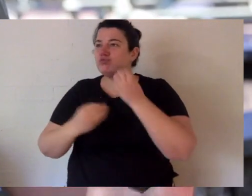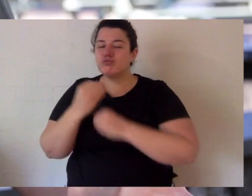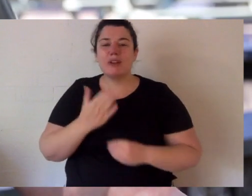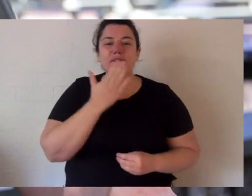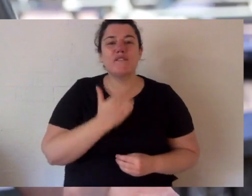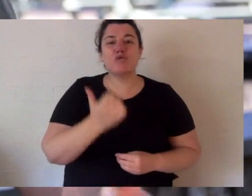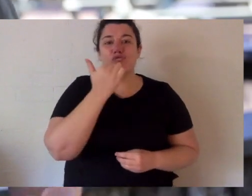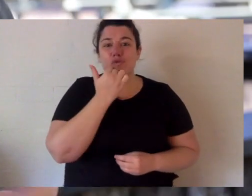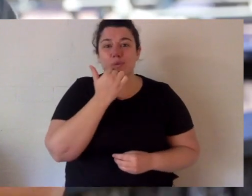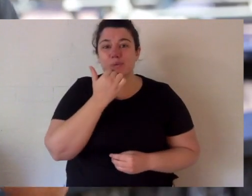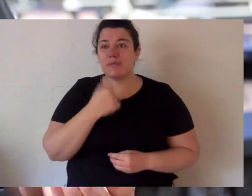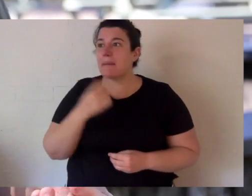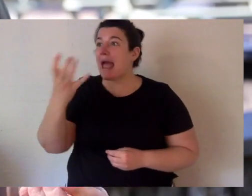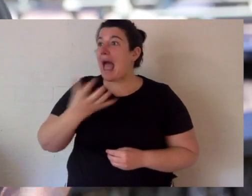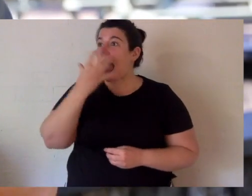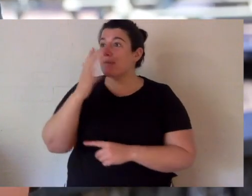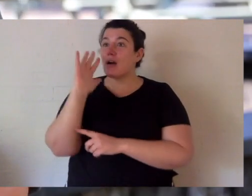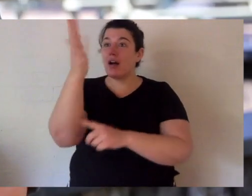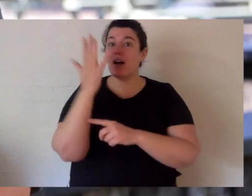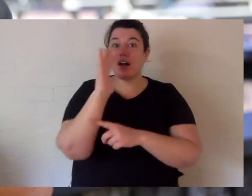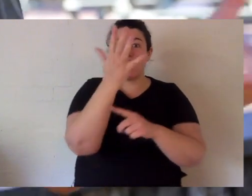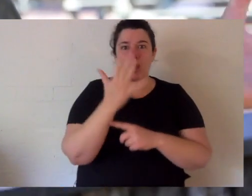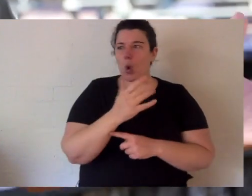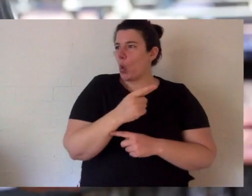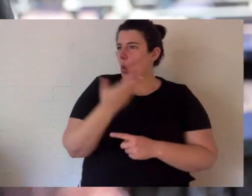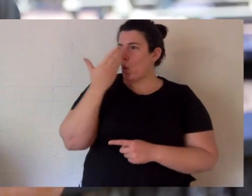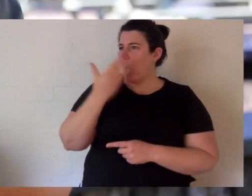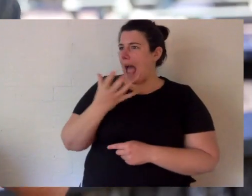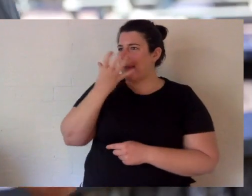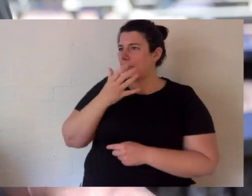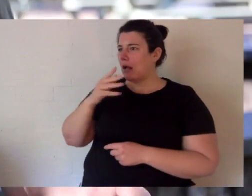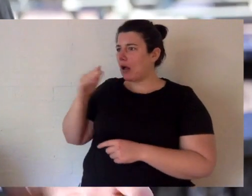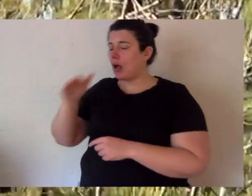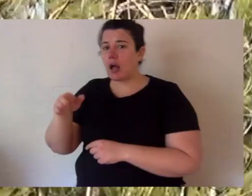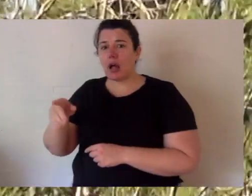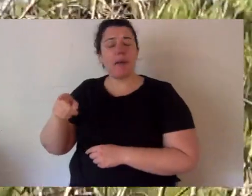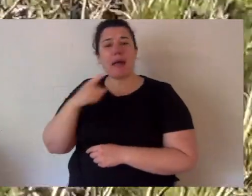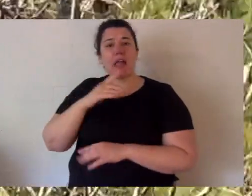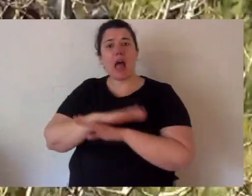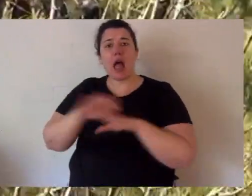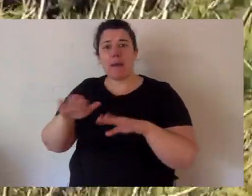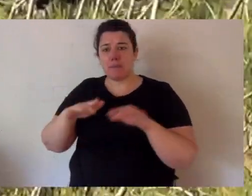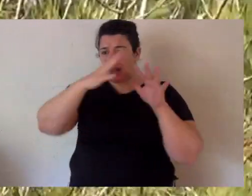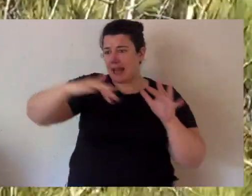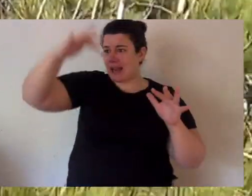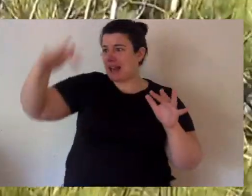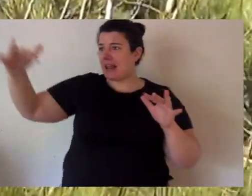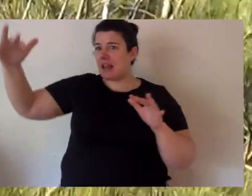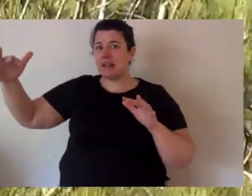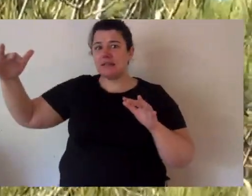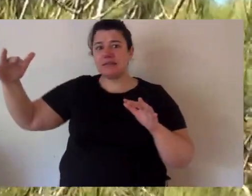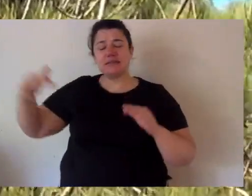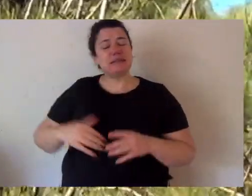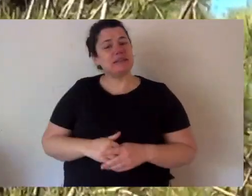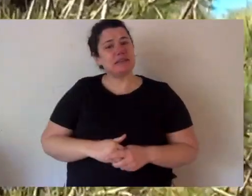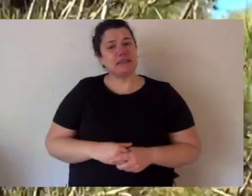eat fruit. So when we have an orchard, like an apple orchard, where do you think the flying foxes go? But they're not allowed in that orchard, so they're kept away,